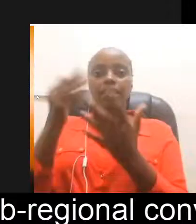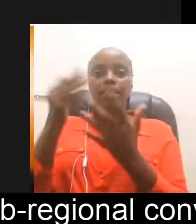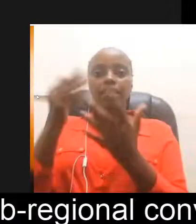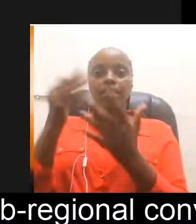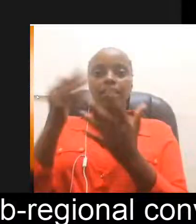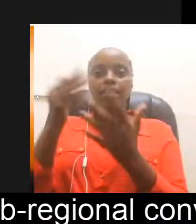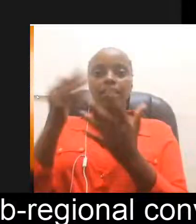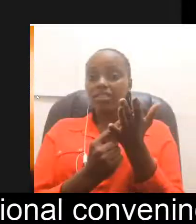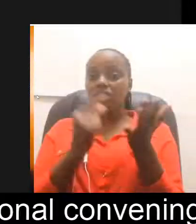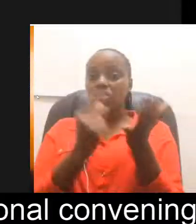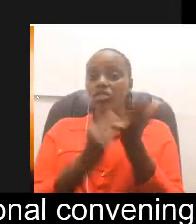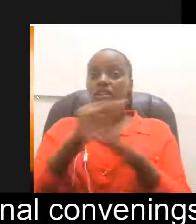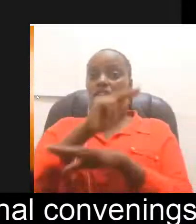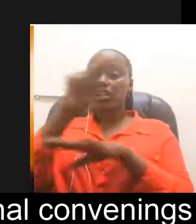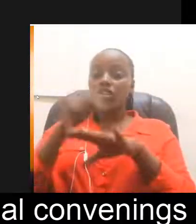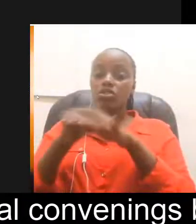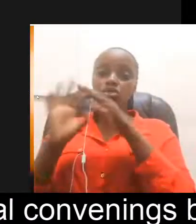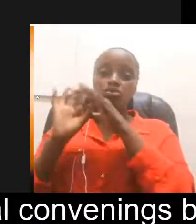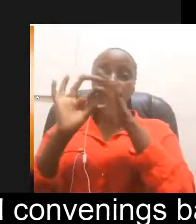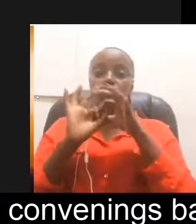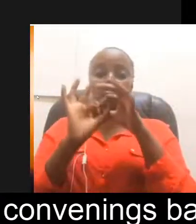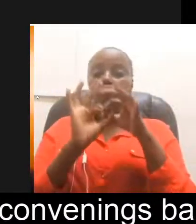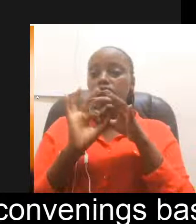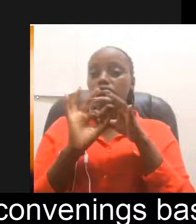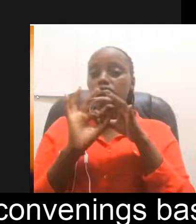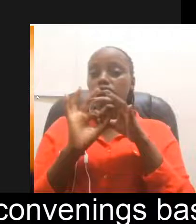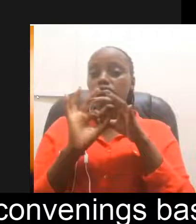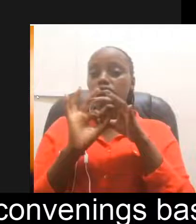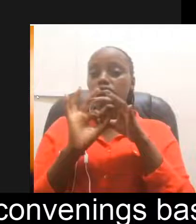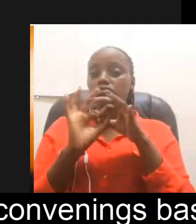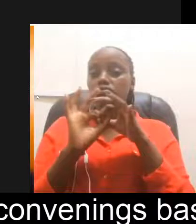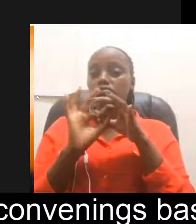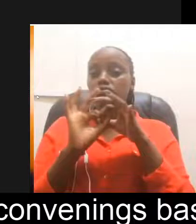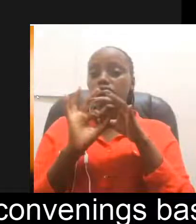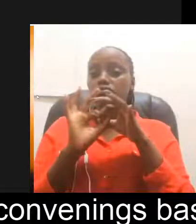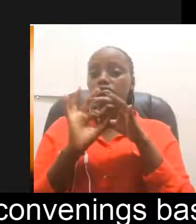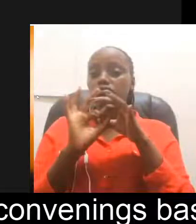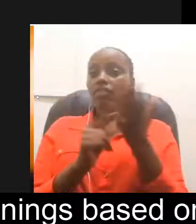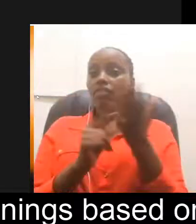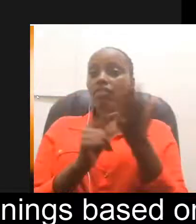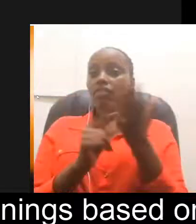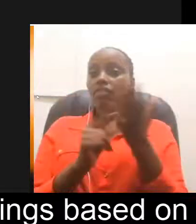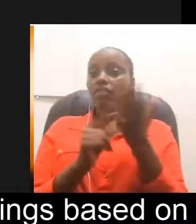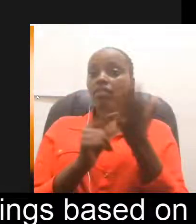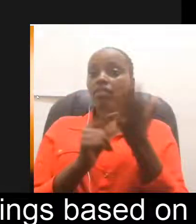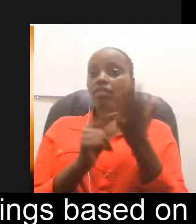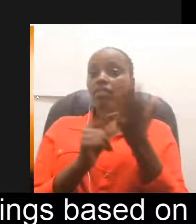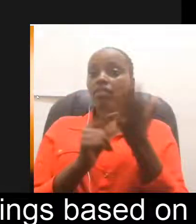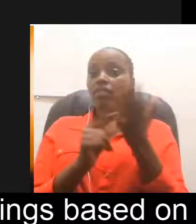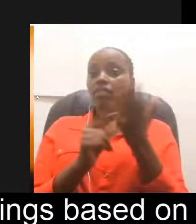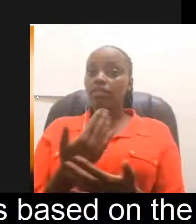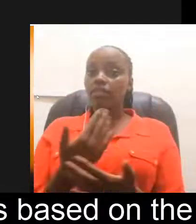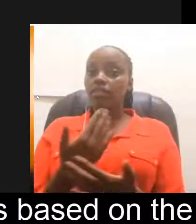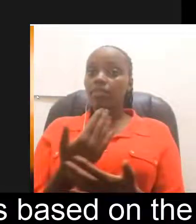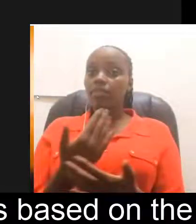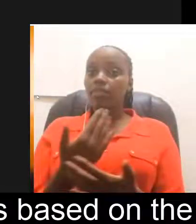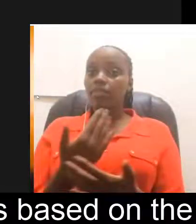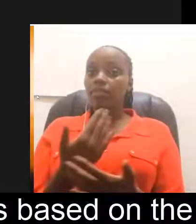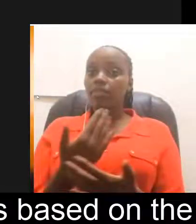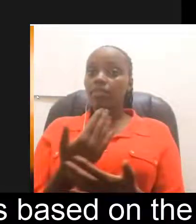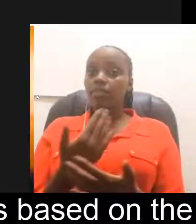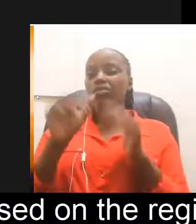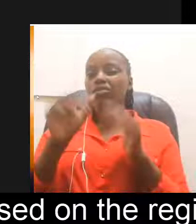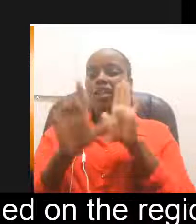the National Coalition lead for Uganda, perhaps, or a representative from Uganda, kindly give us, in less than 5 minutes,